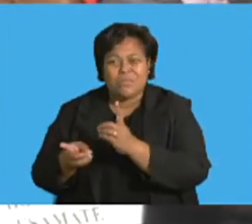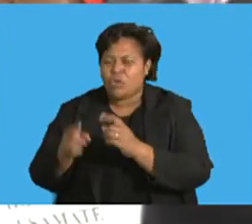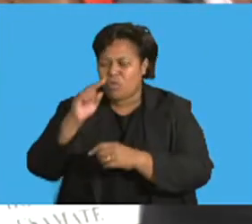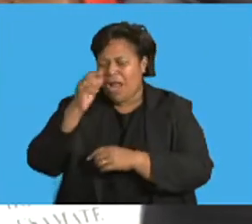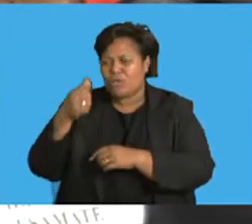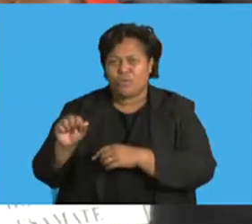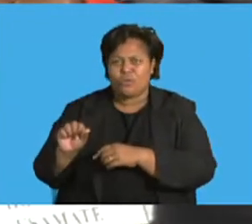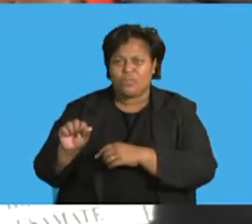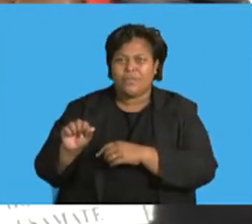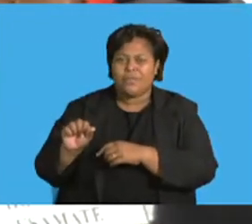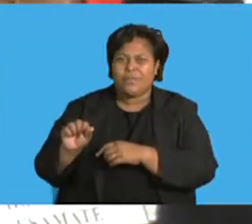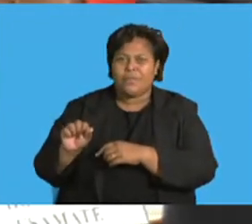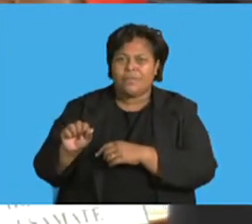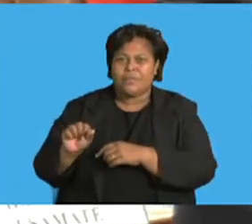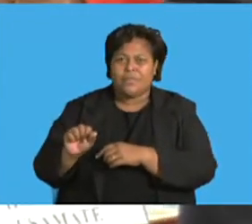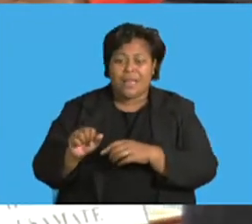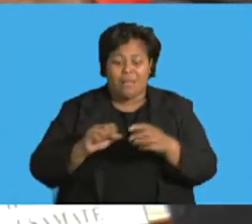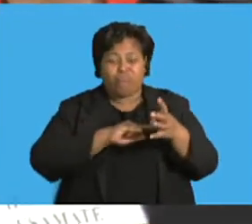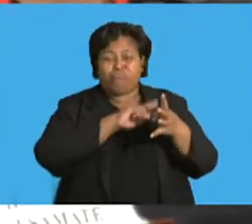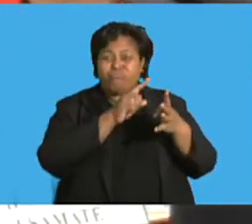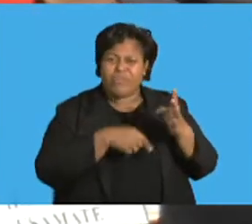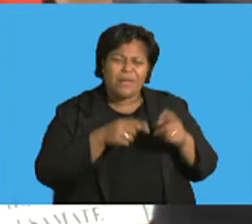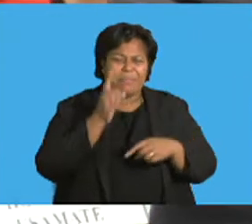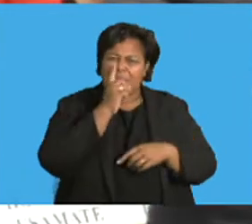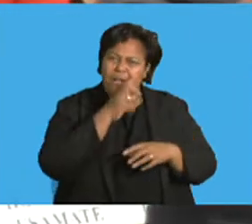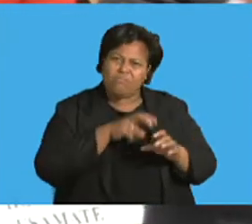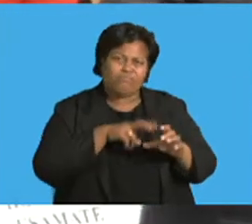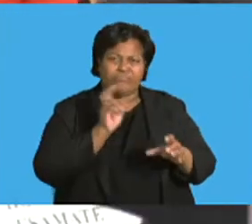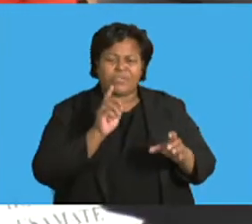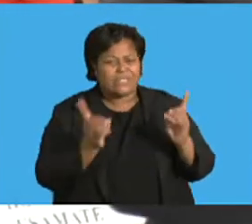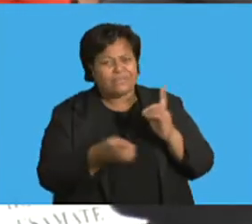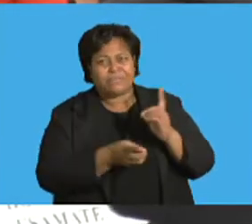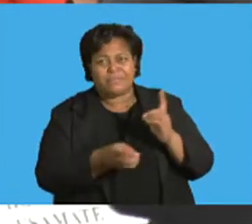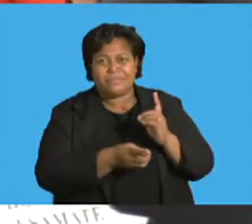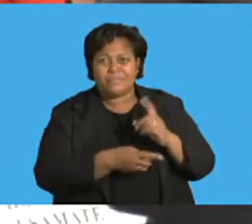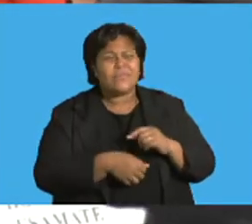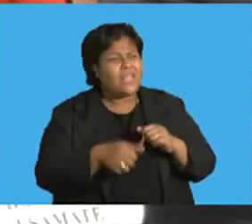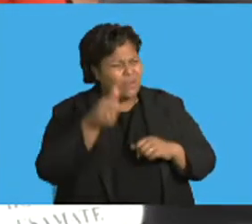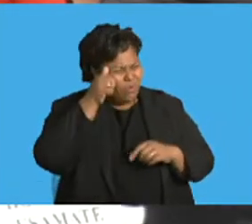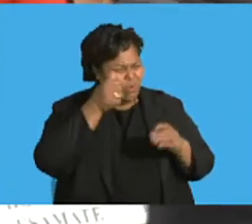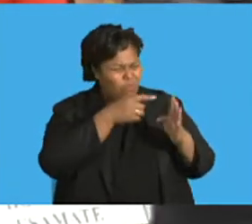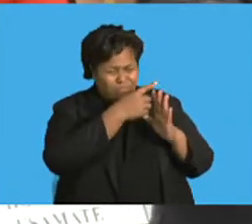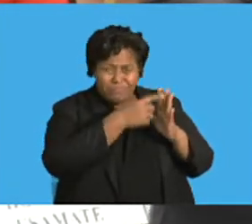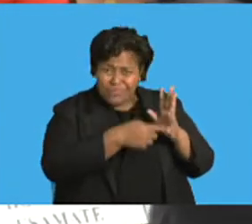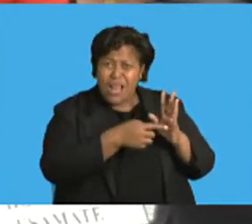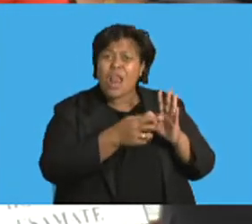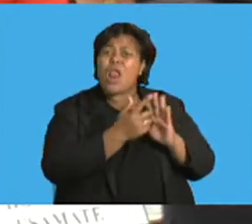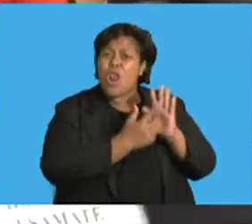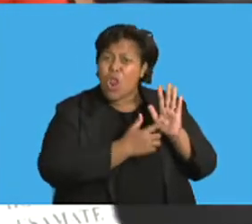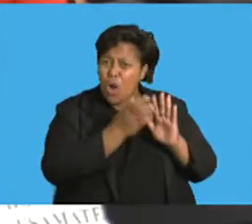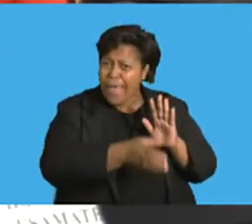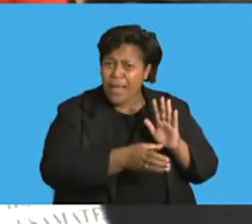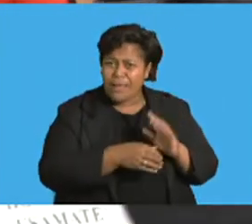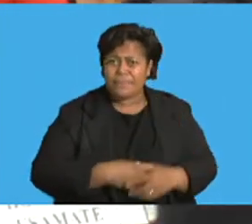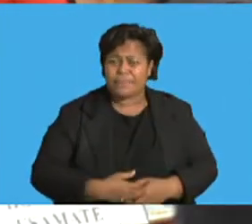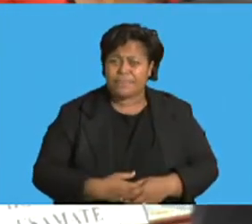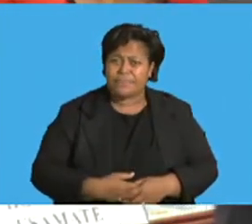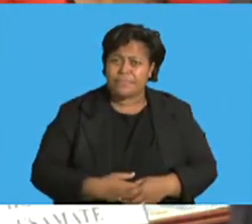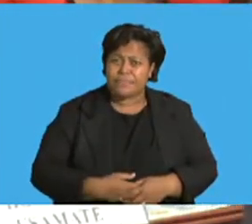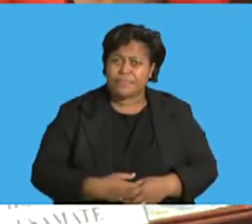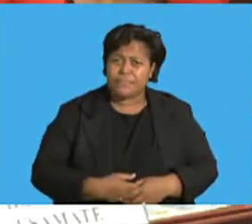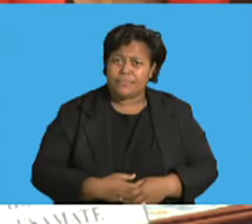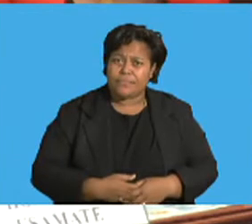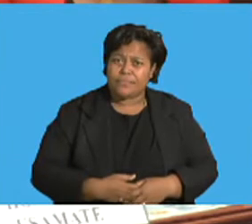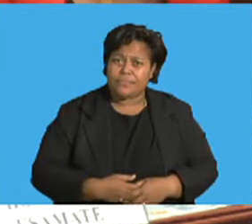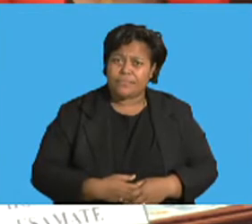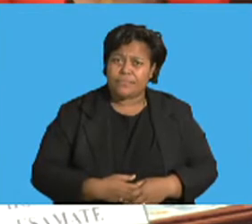Honourable Tambuya, Honourable Gyoni Baravi know that they are lawyers. That each, Honourable Bulitavu, sorry, I forgot about you, that these